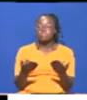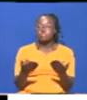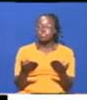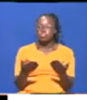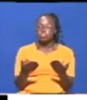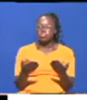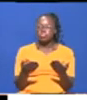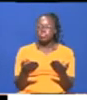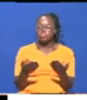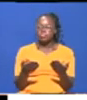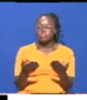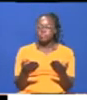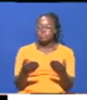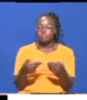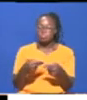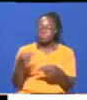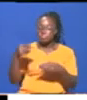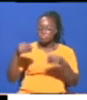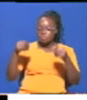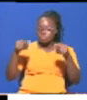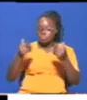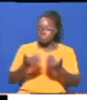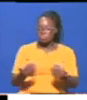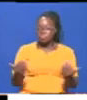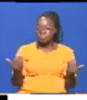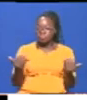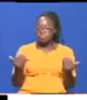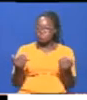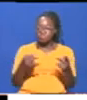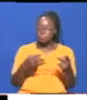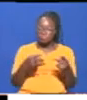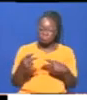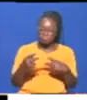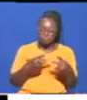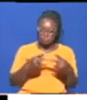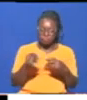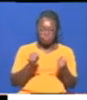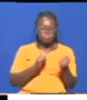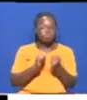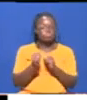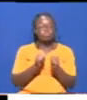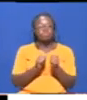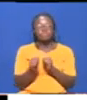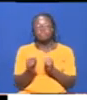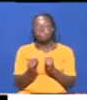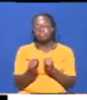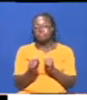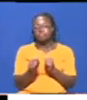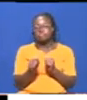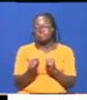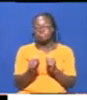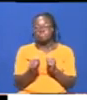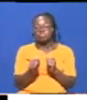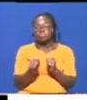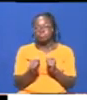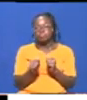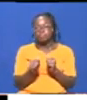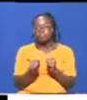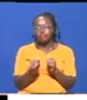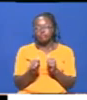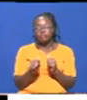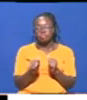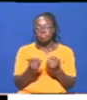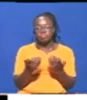the high quality products at a very, very competitive price. And we are pretty sure that it's going to be